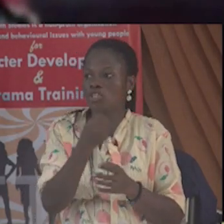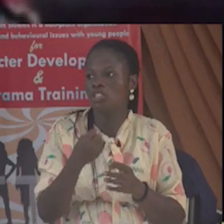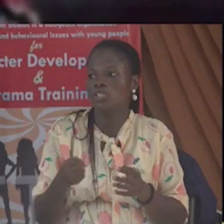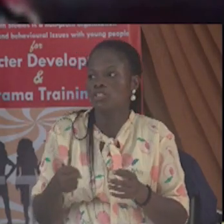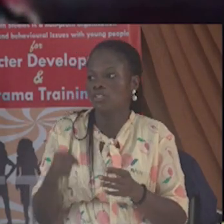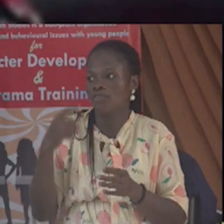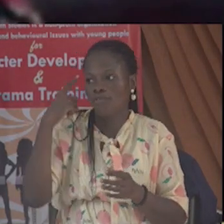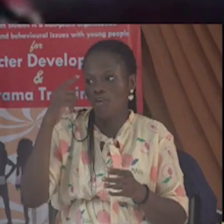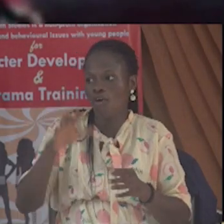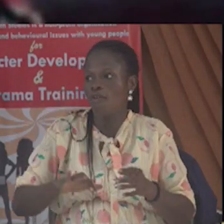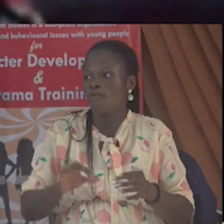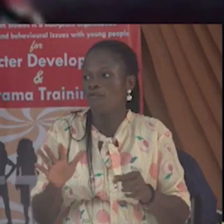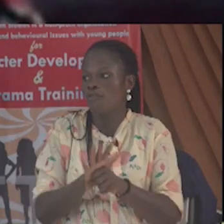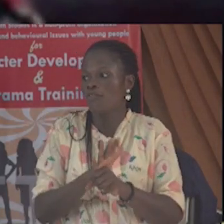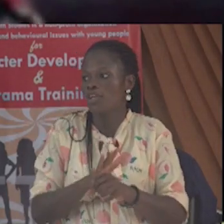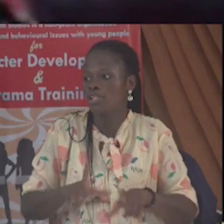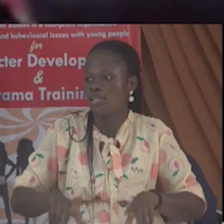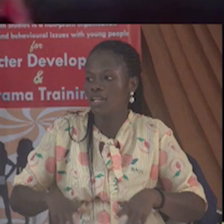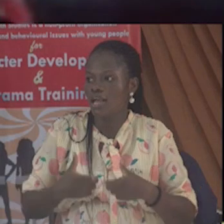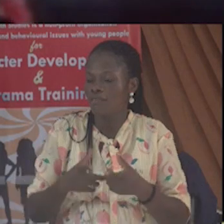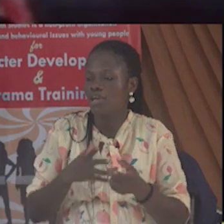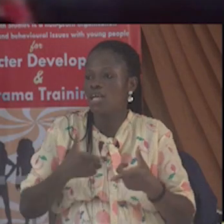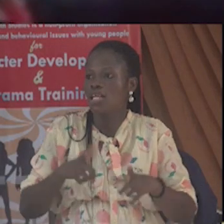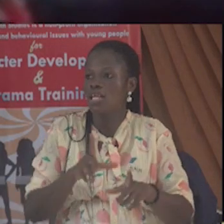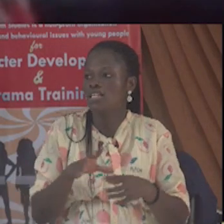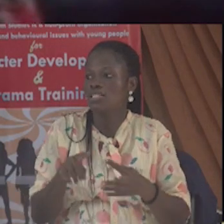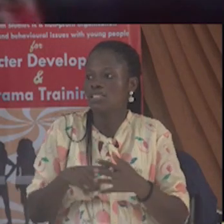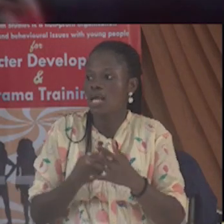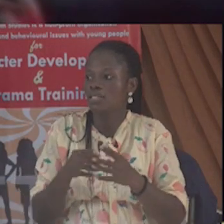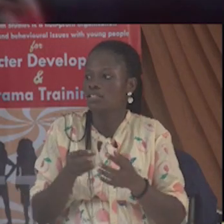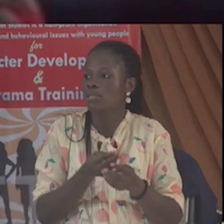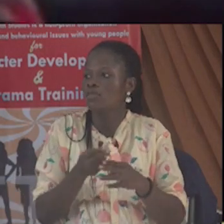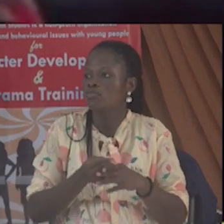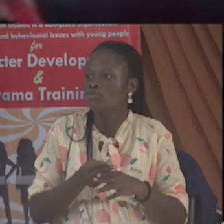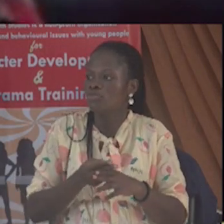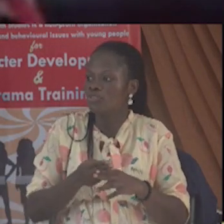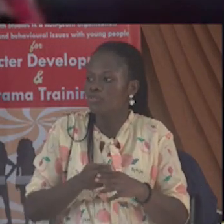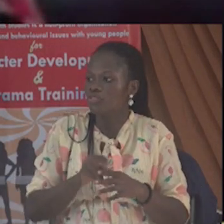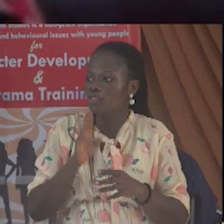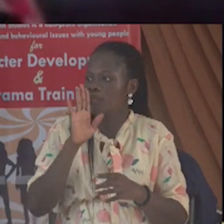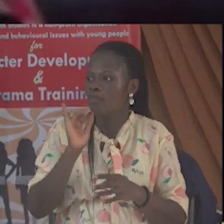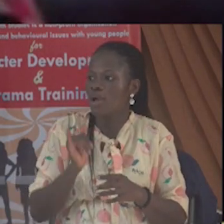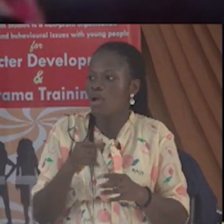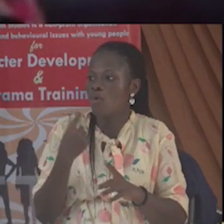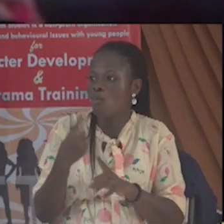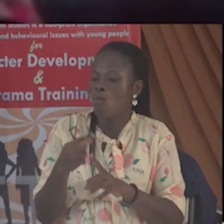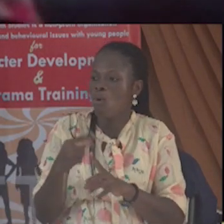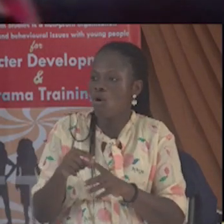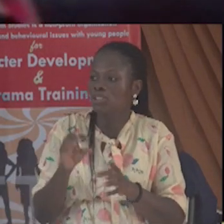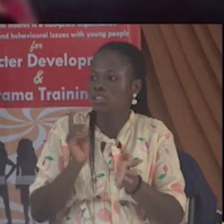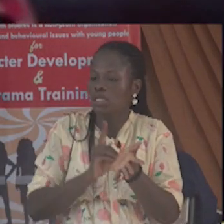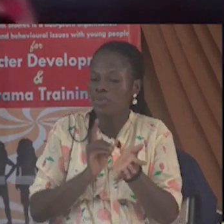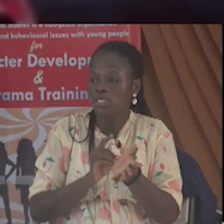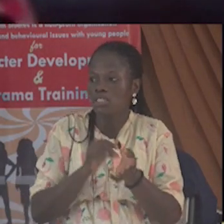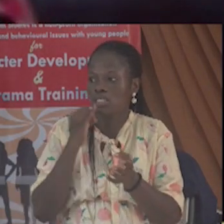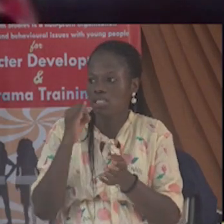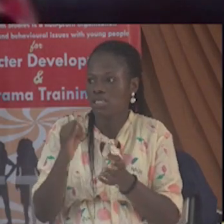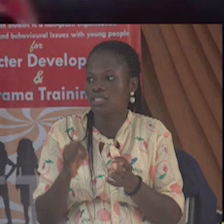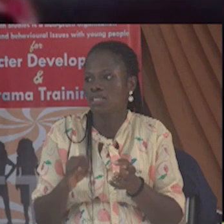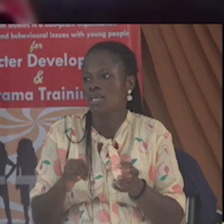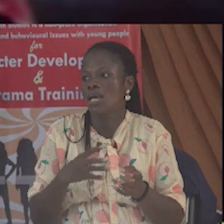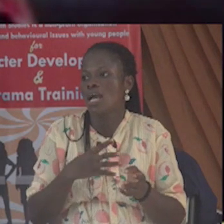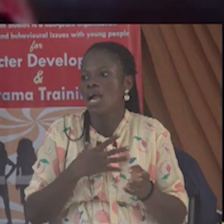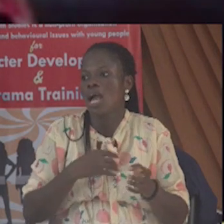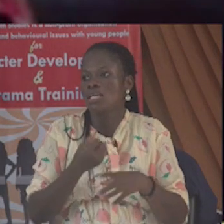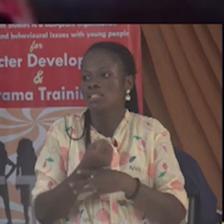fulfilling life. And so let's start briefly by looking at what disability is. I have shared